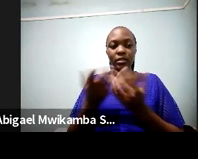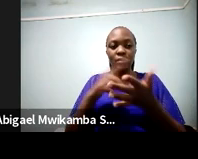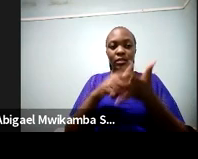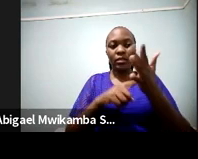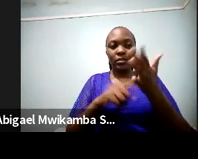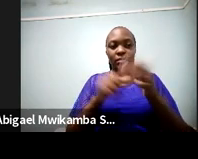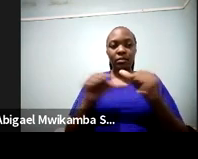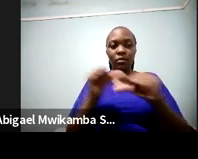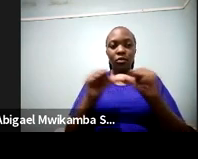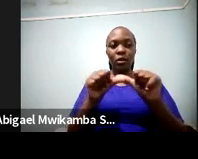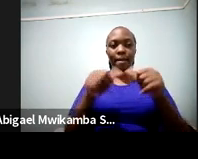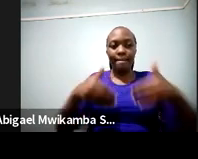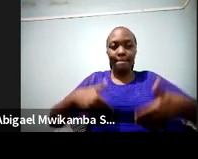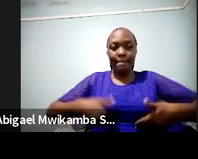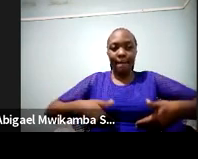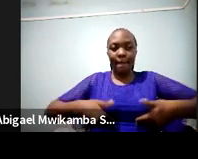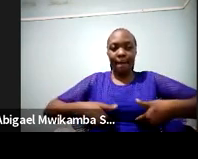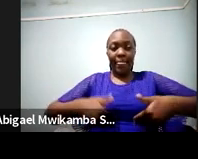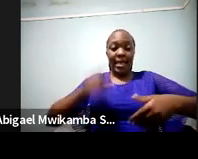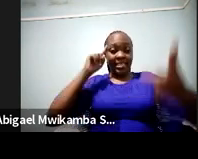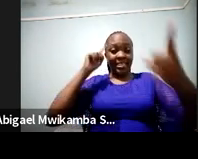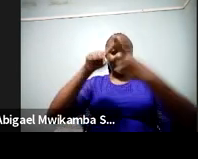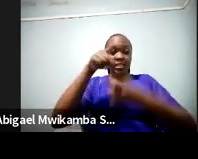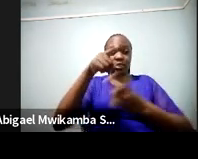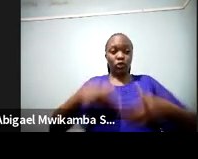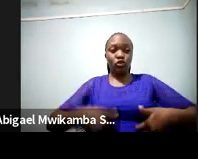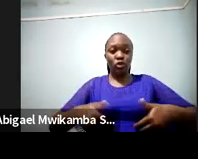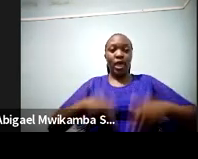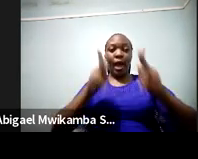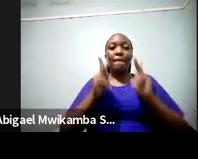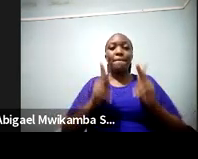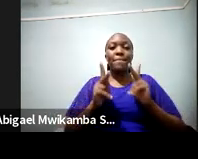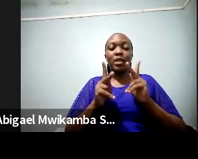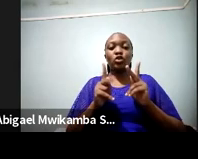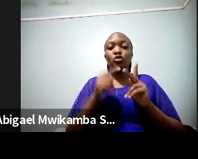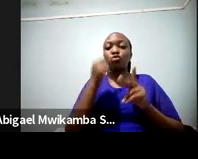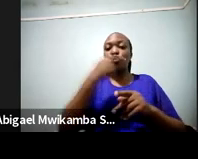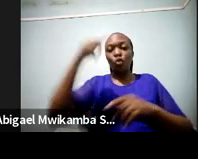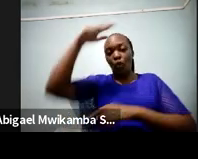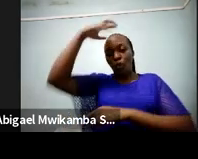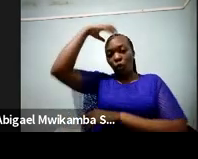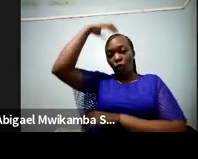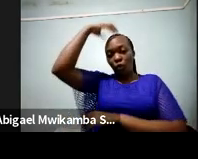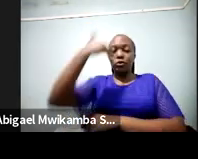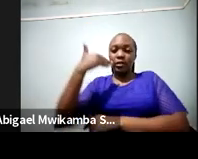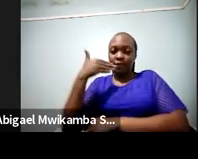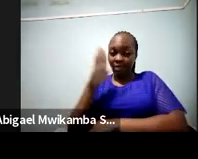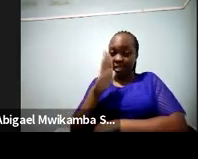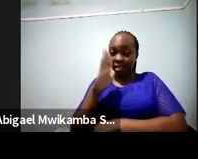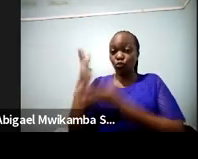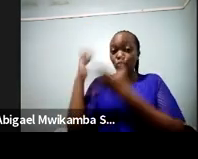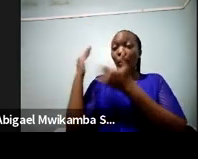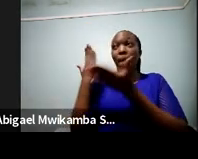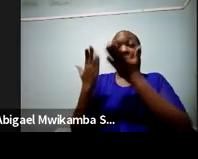of personal financial literacy. And with this session, we hope to arm you with a number of things like